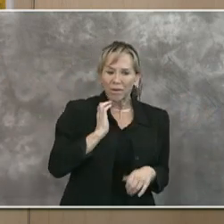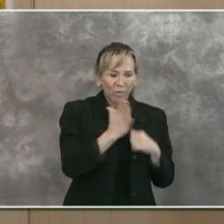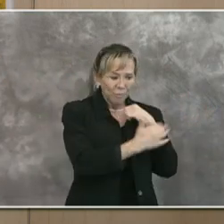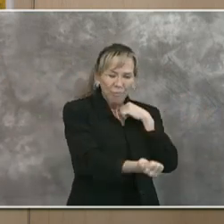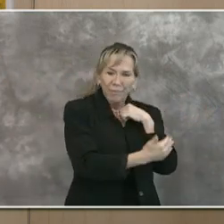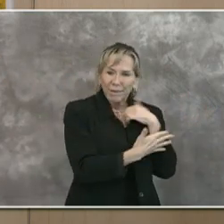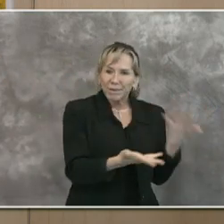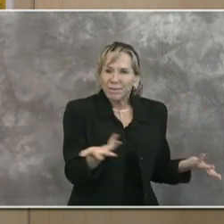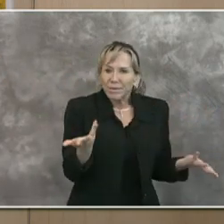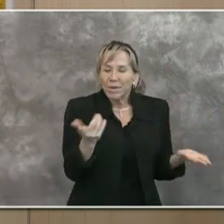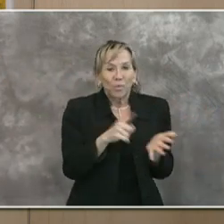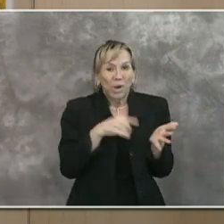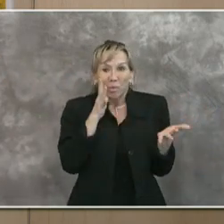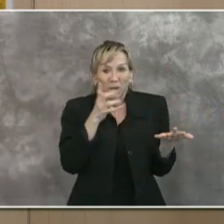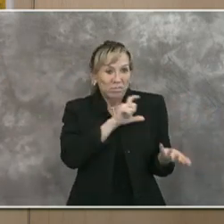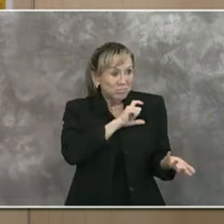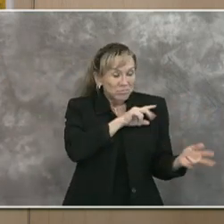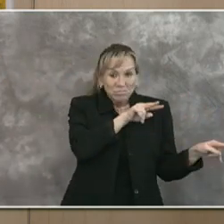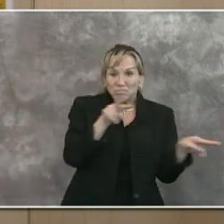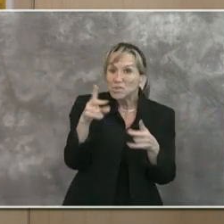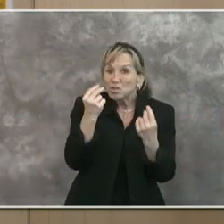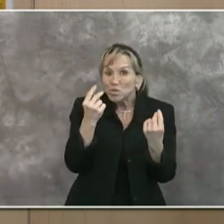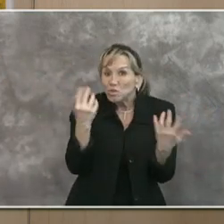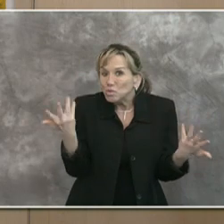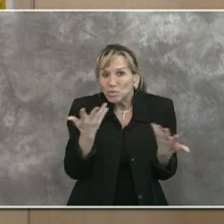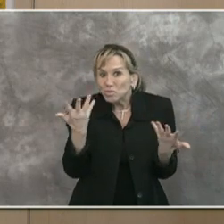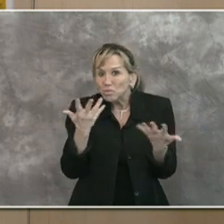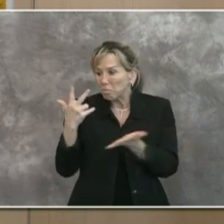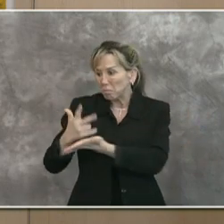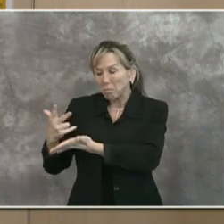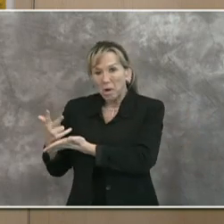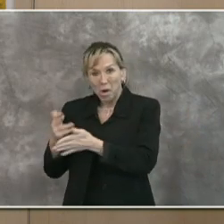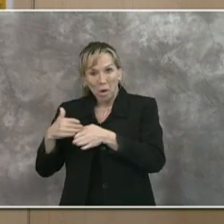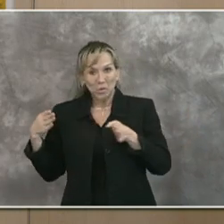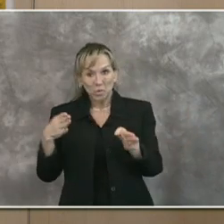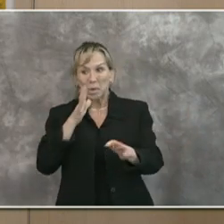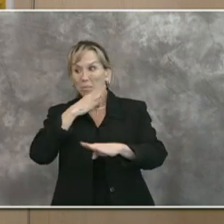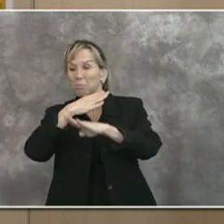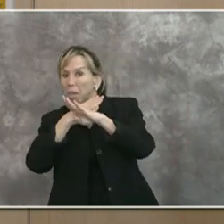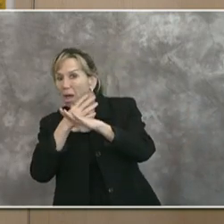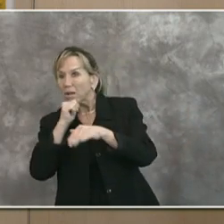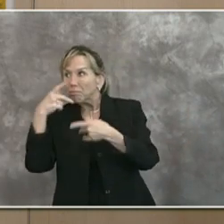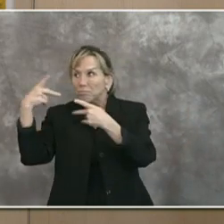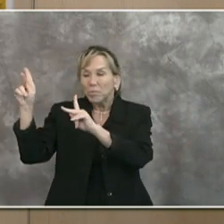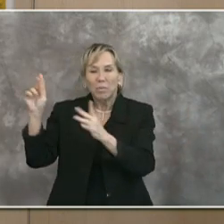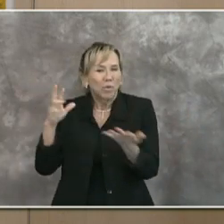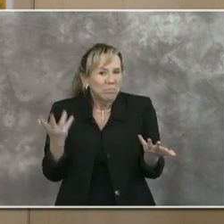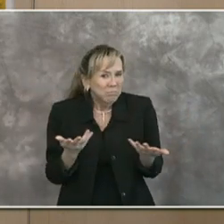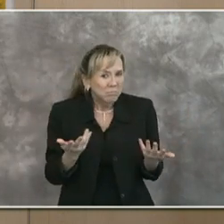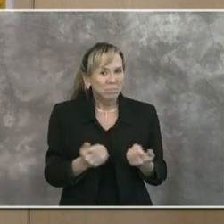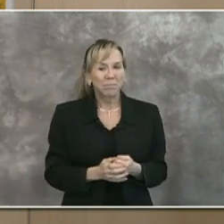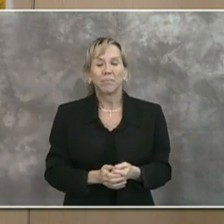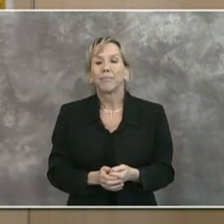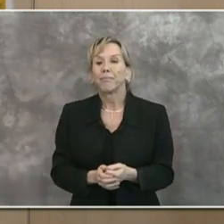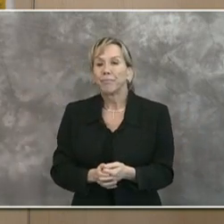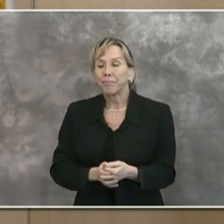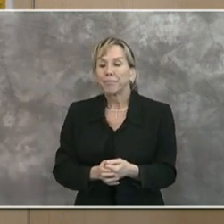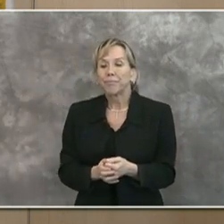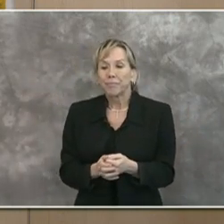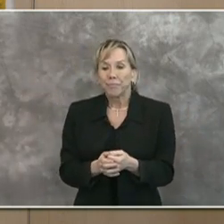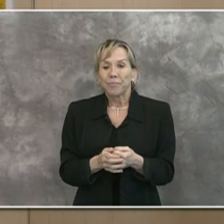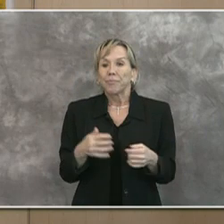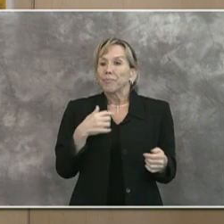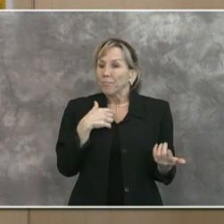in beach neighborhoods be reduced? So I think it's very clear for people, it's very important, rather, for people to